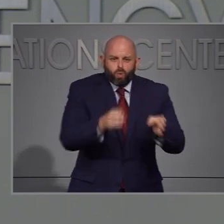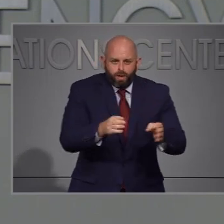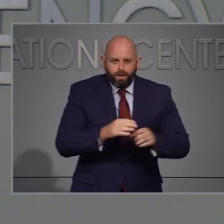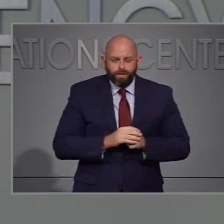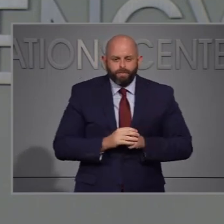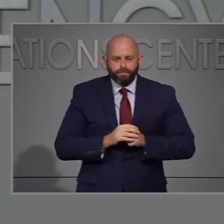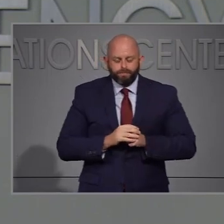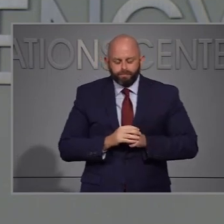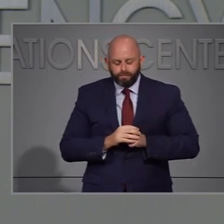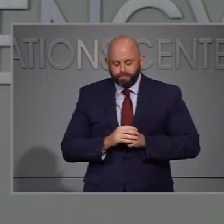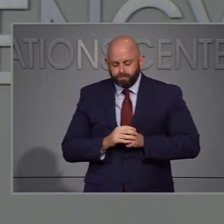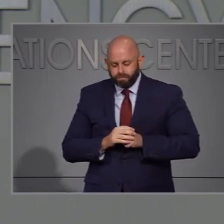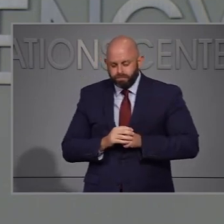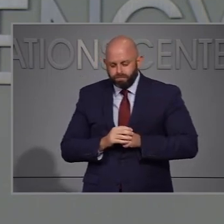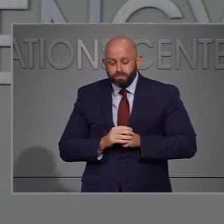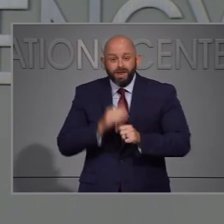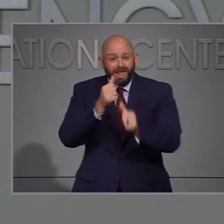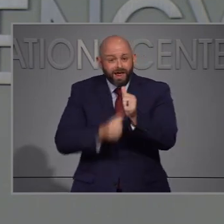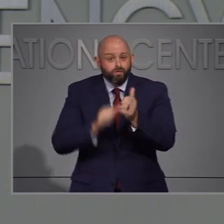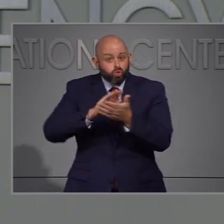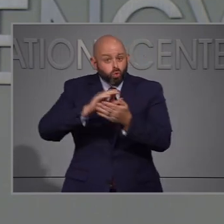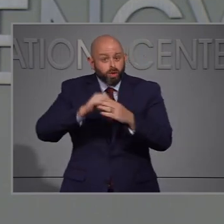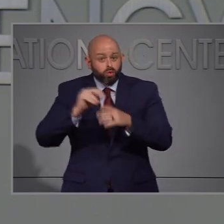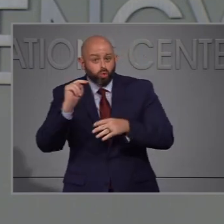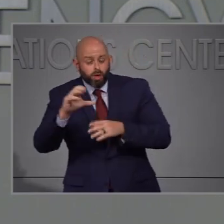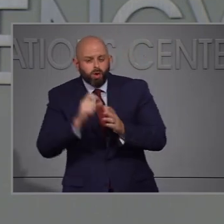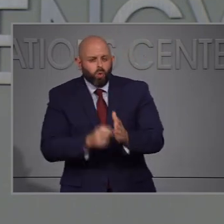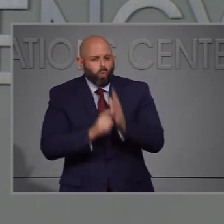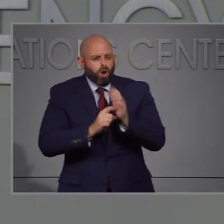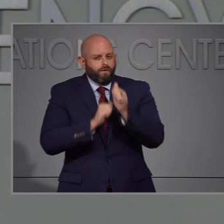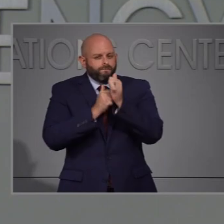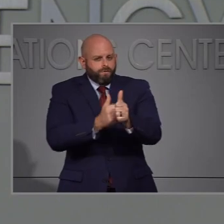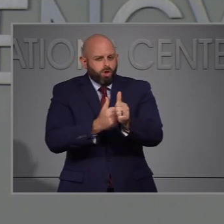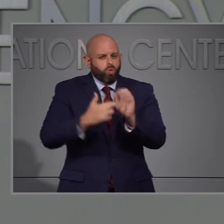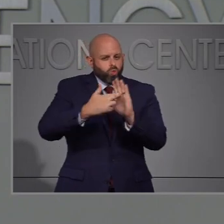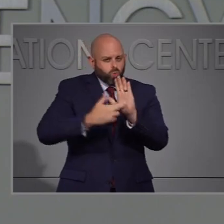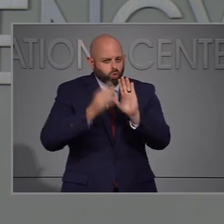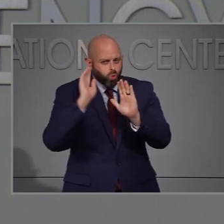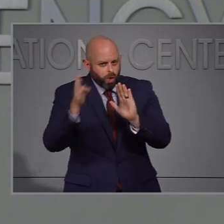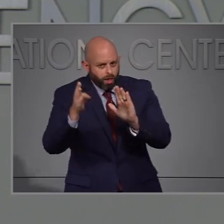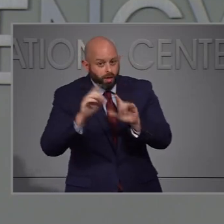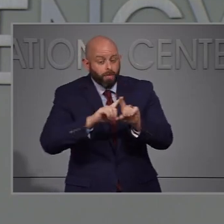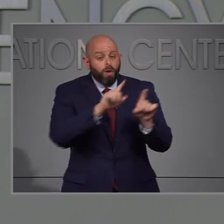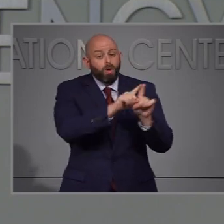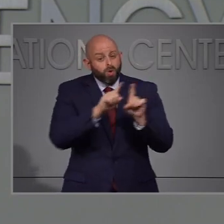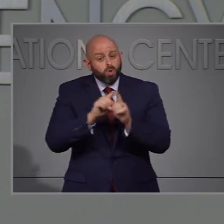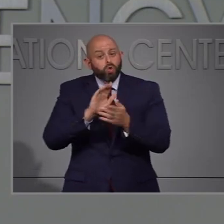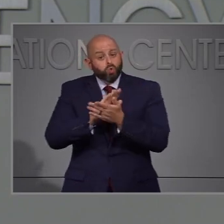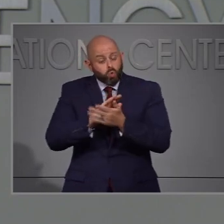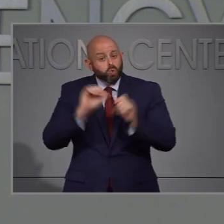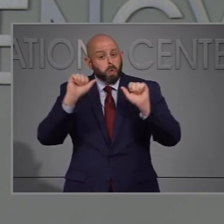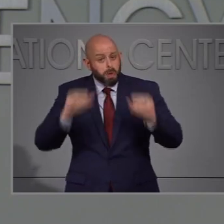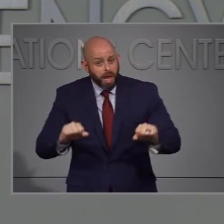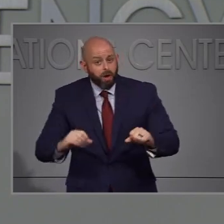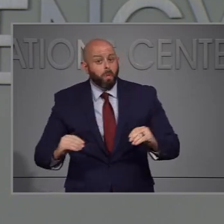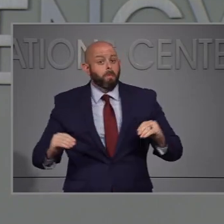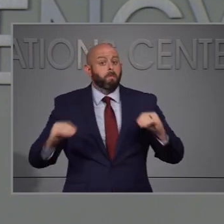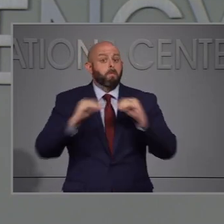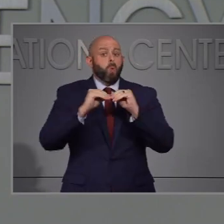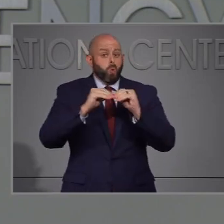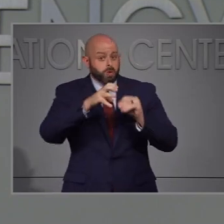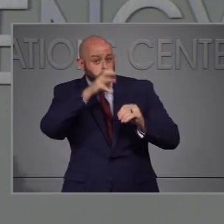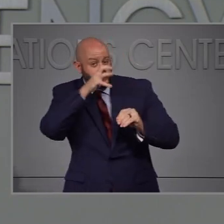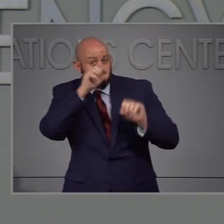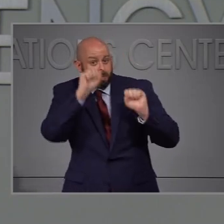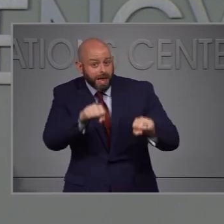school in North Carolina will have to follow. But in the spirit of flexibility, school districts will be able to exercise even